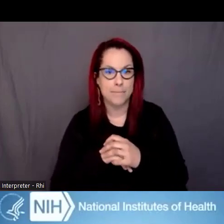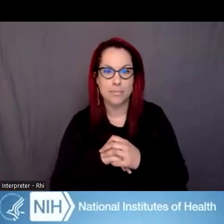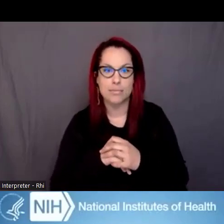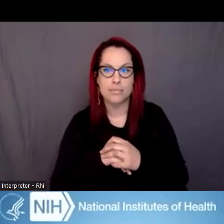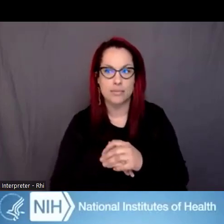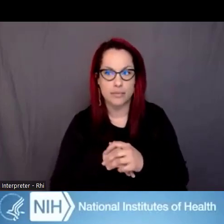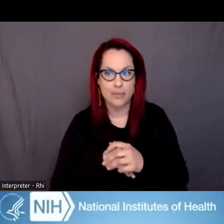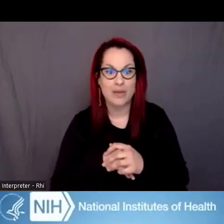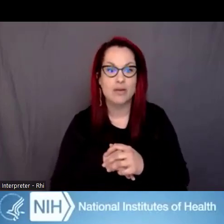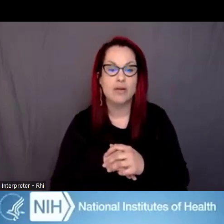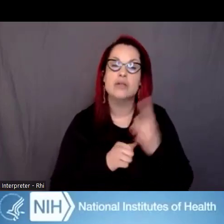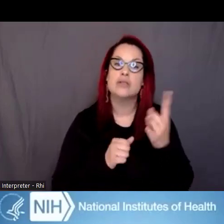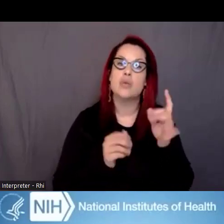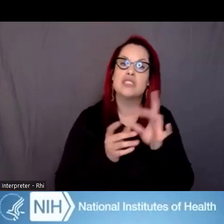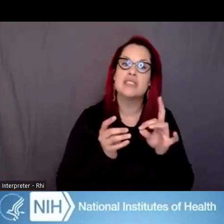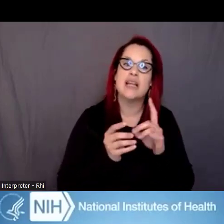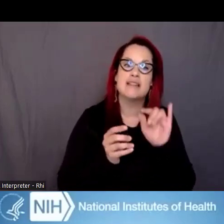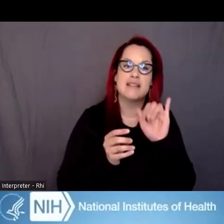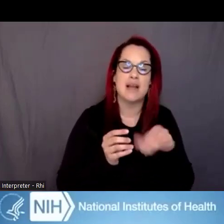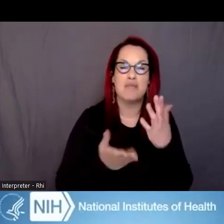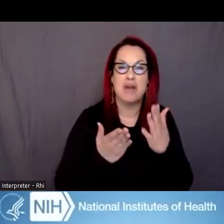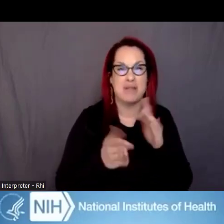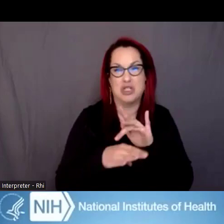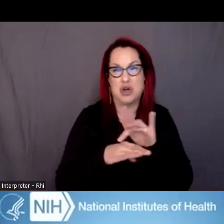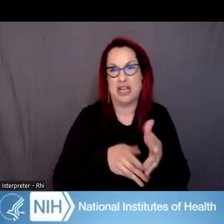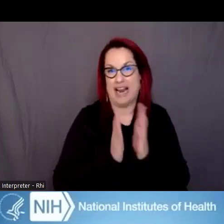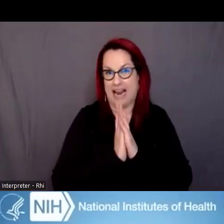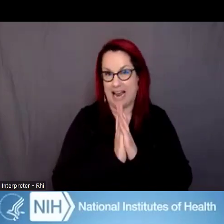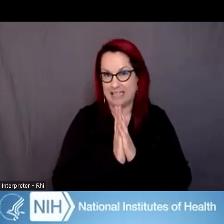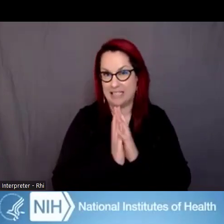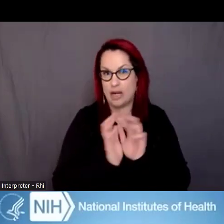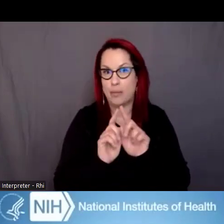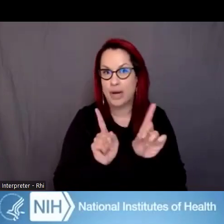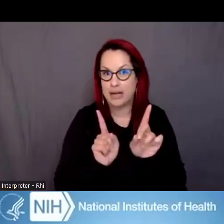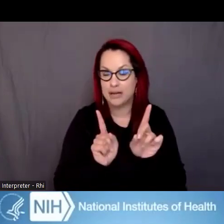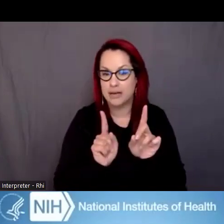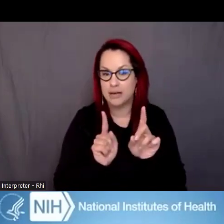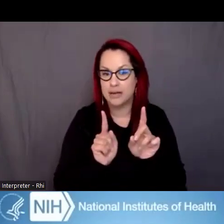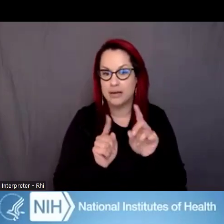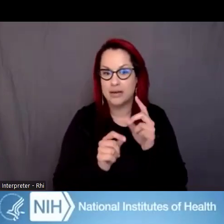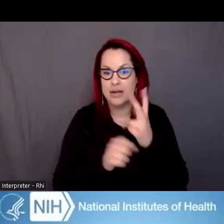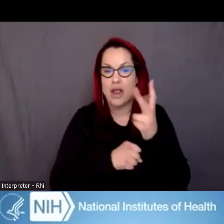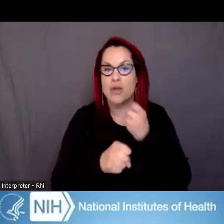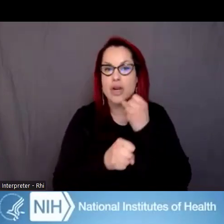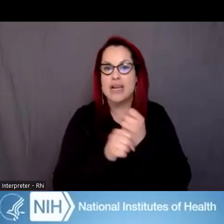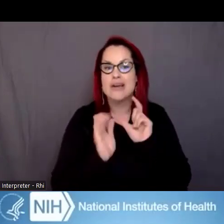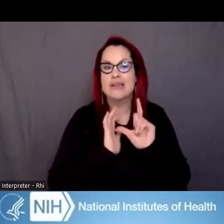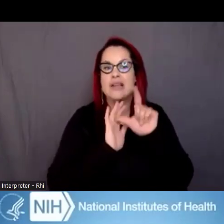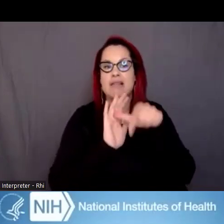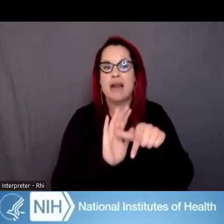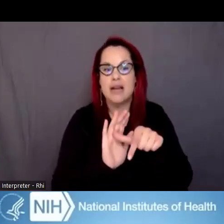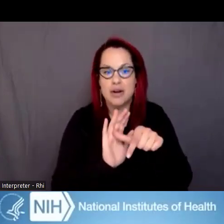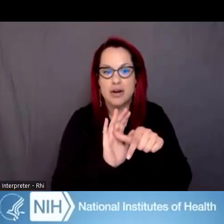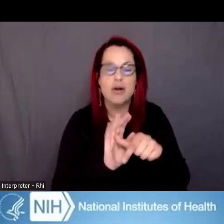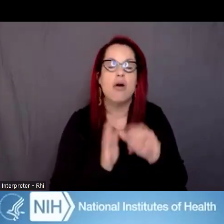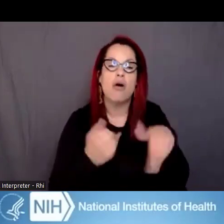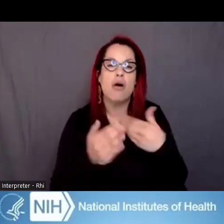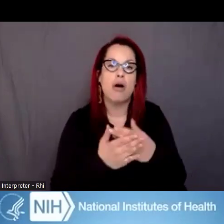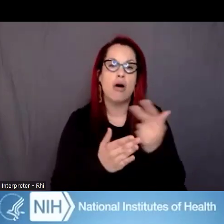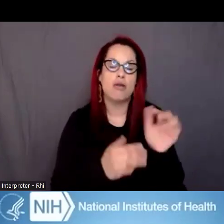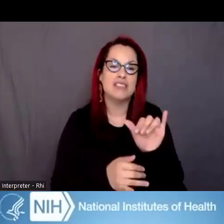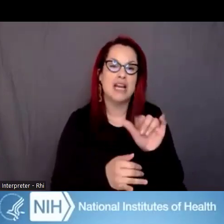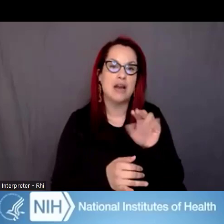And someone's saying this may be premature to ask, but 3 years from now, all of the same NOFOs will be expiring at